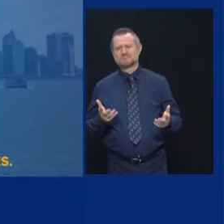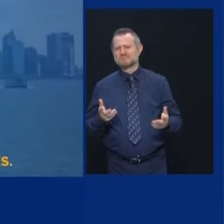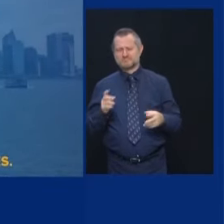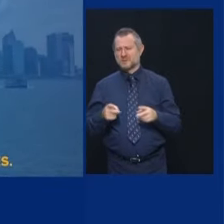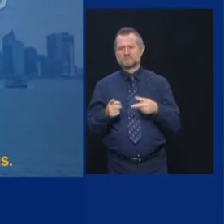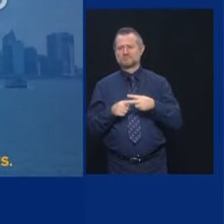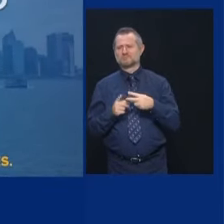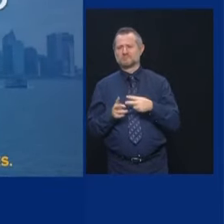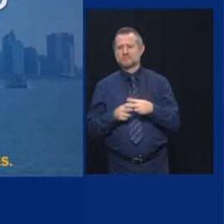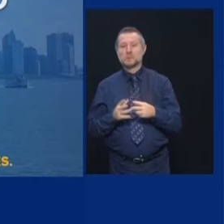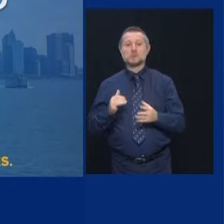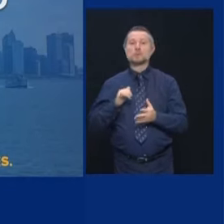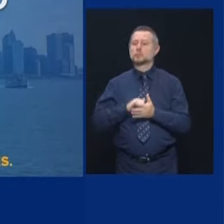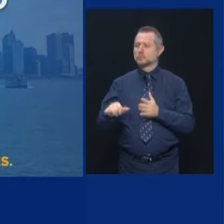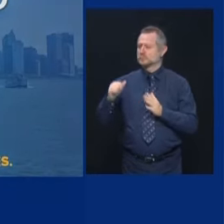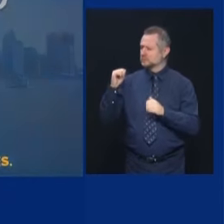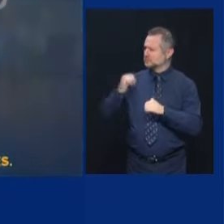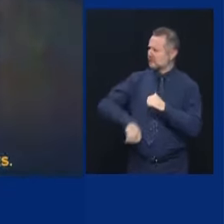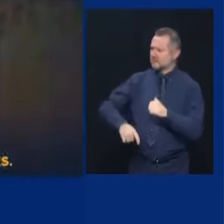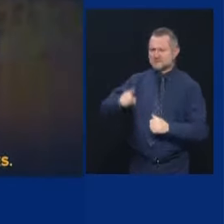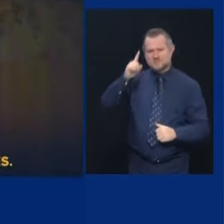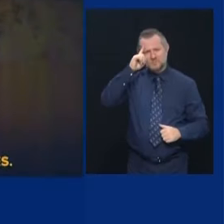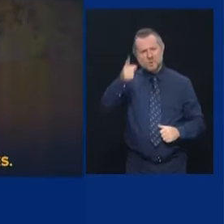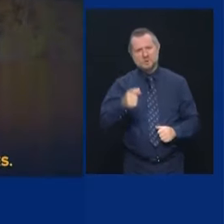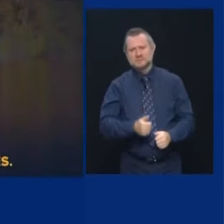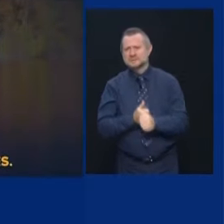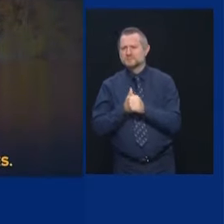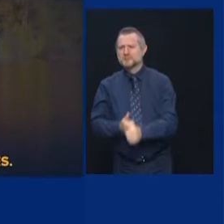New York tough, smart, disciplined.